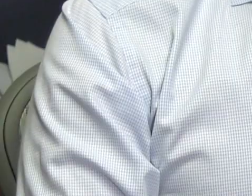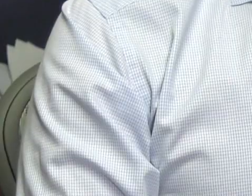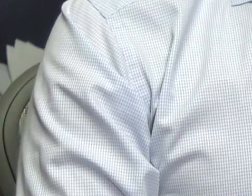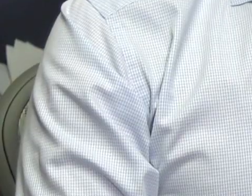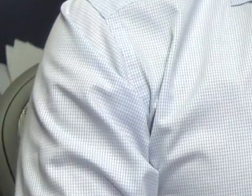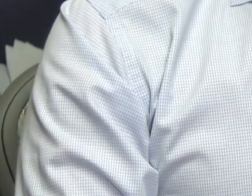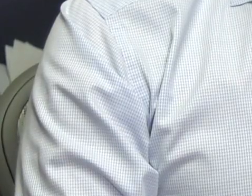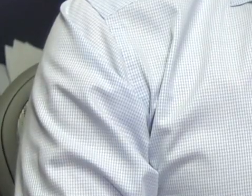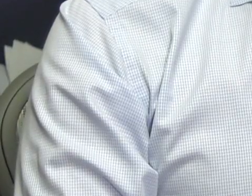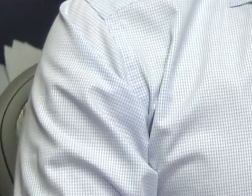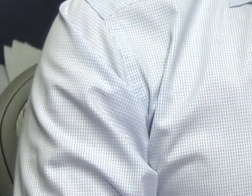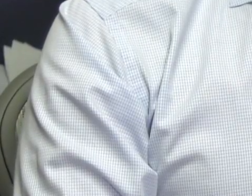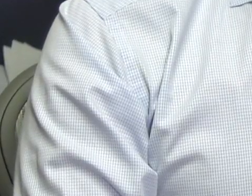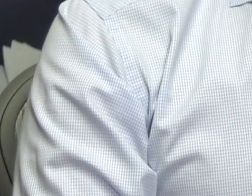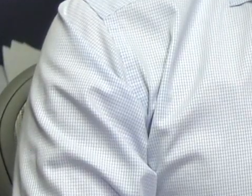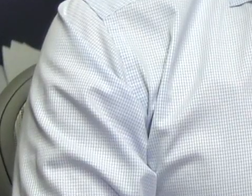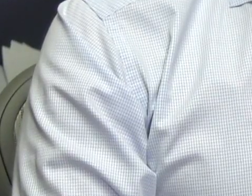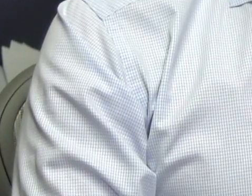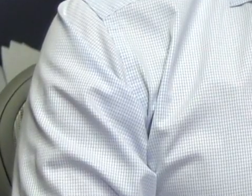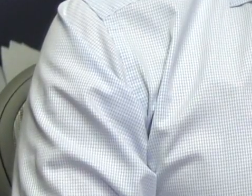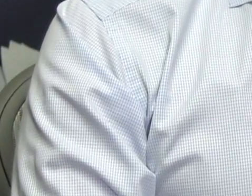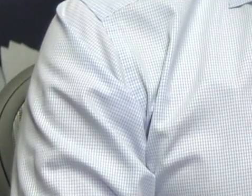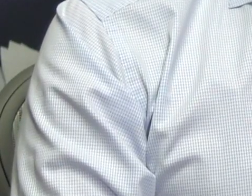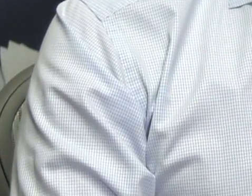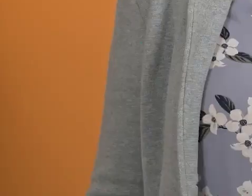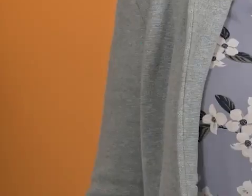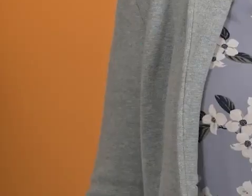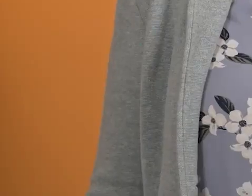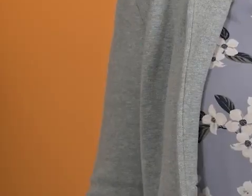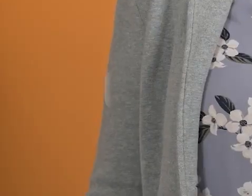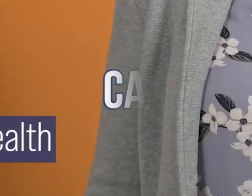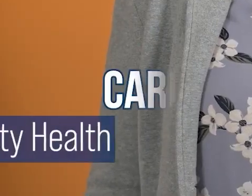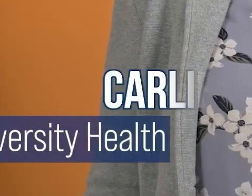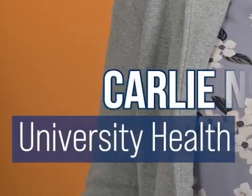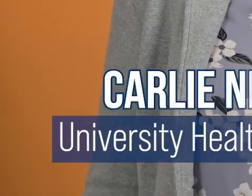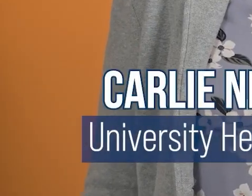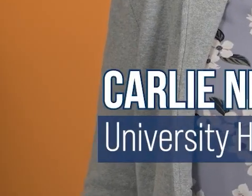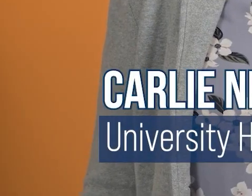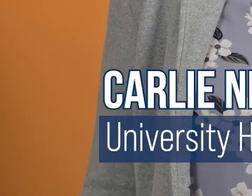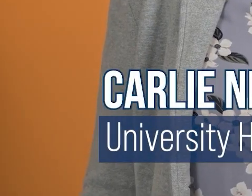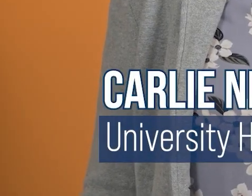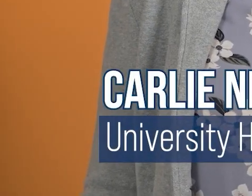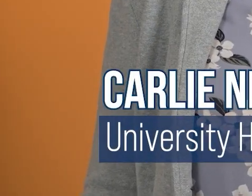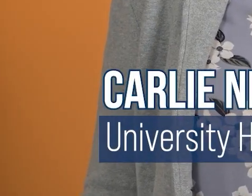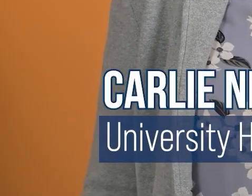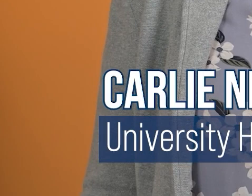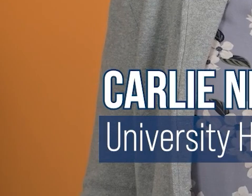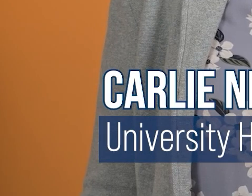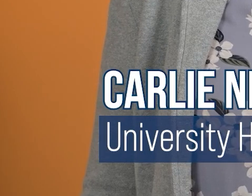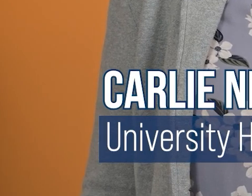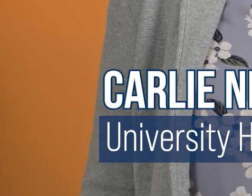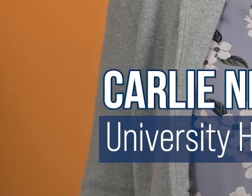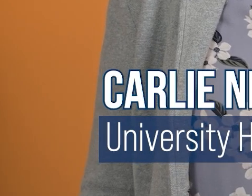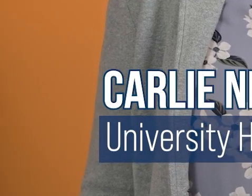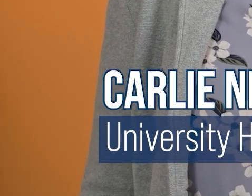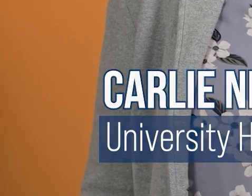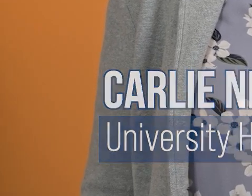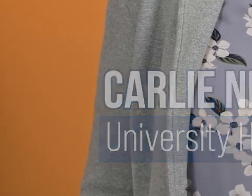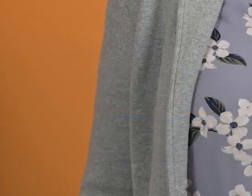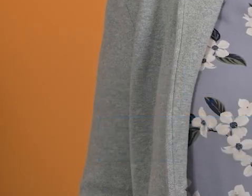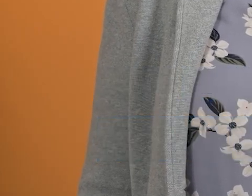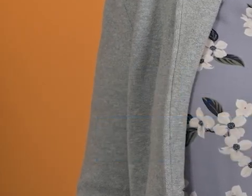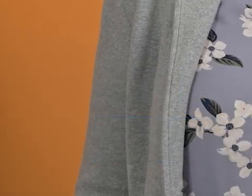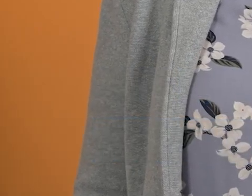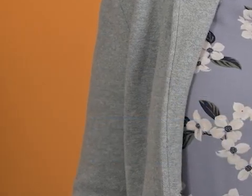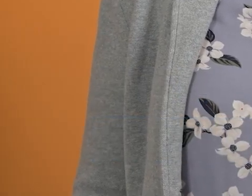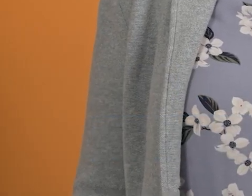others, reckless behavior, or expressions of hopelessness. Hi, I'm Dr. Carly Nickel with University Health. If you're concerned about a colleague